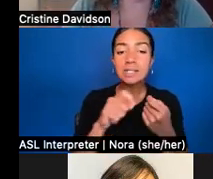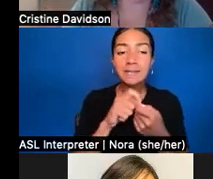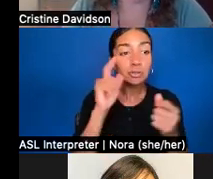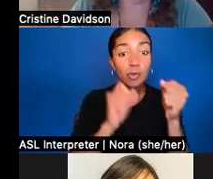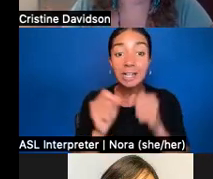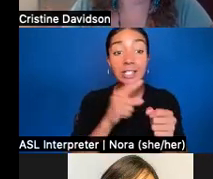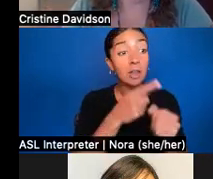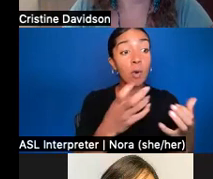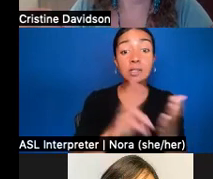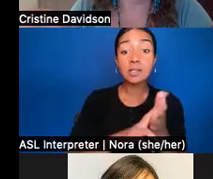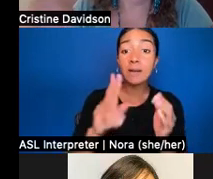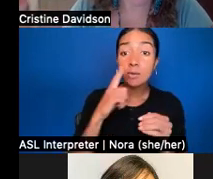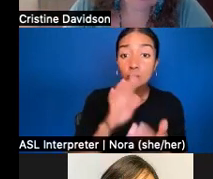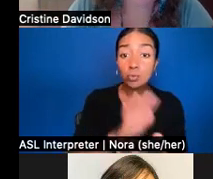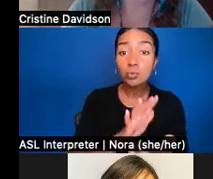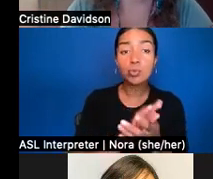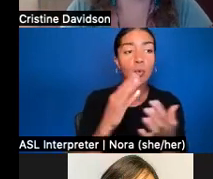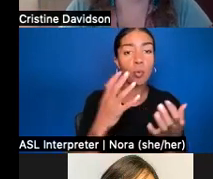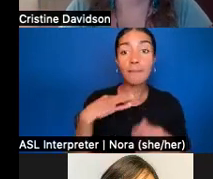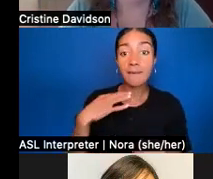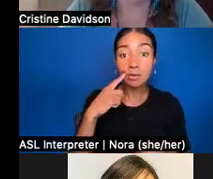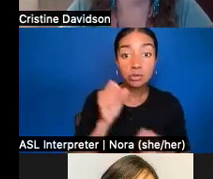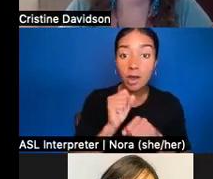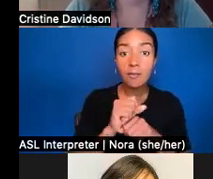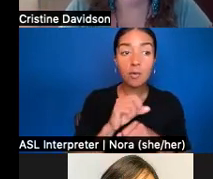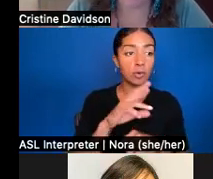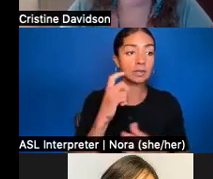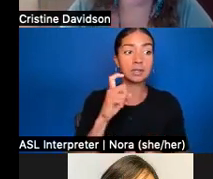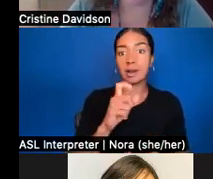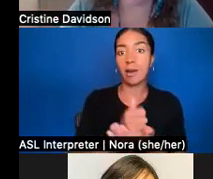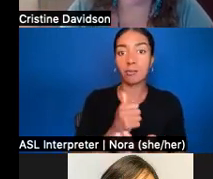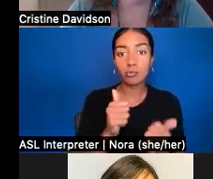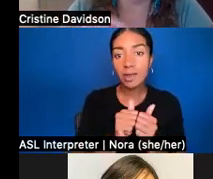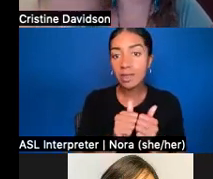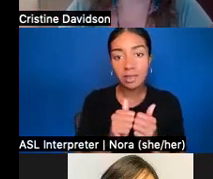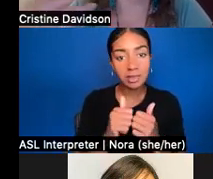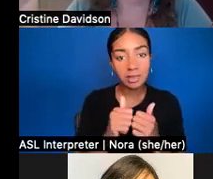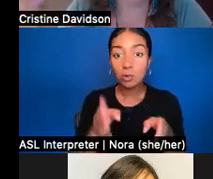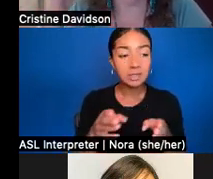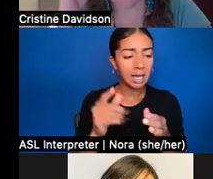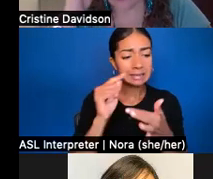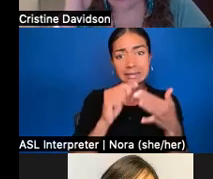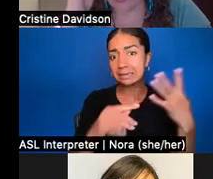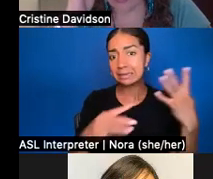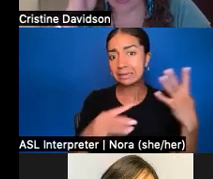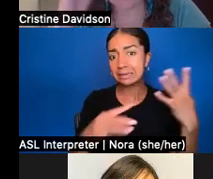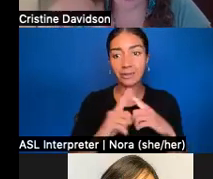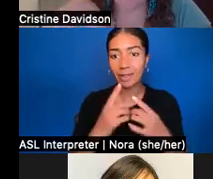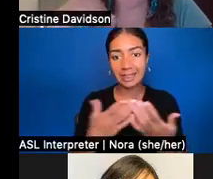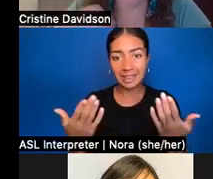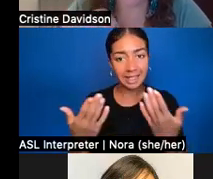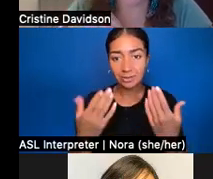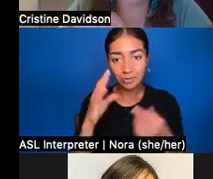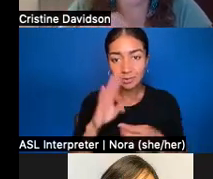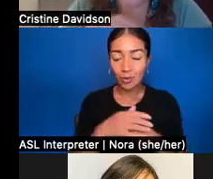for that job. Maybe they need housing. I mean, all the different things. There's a million different things we know